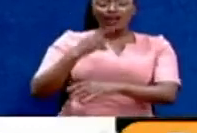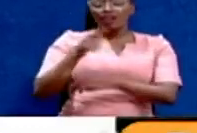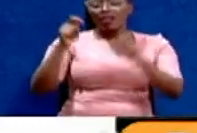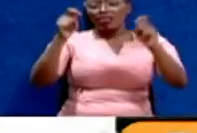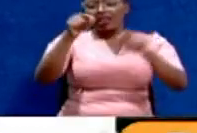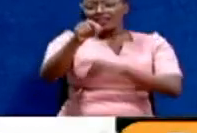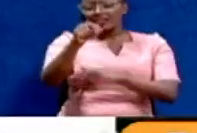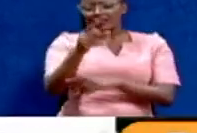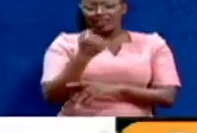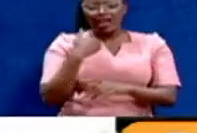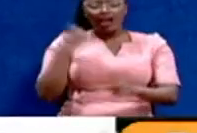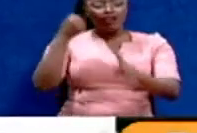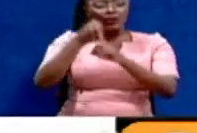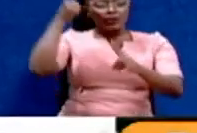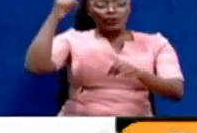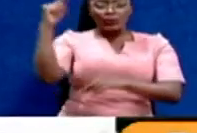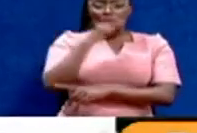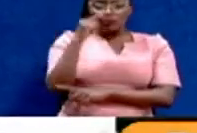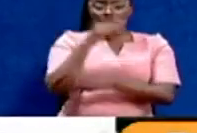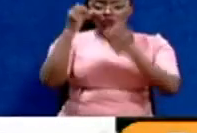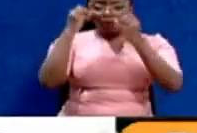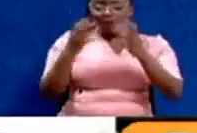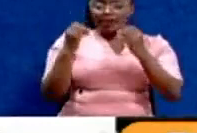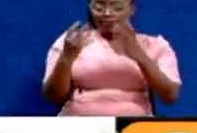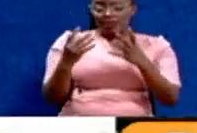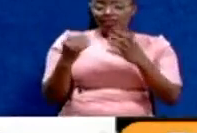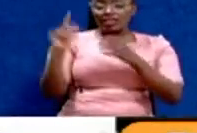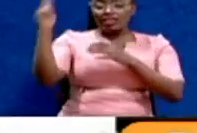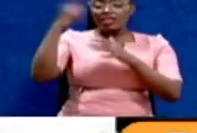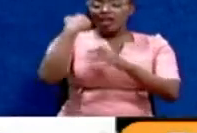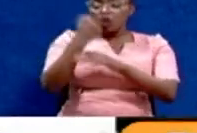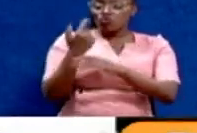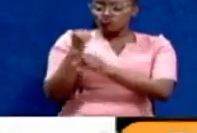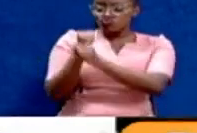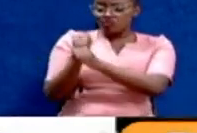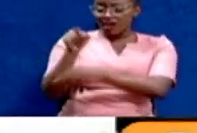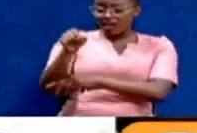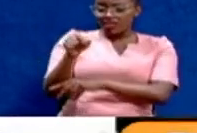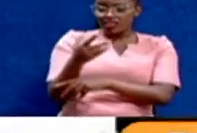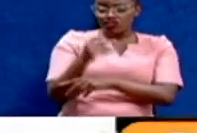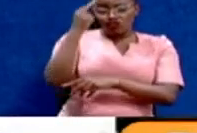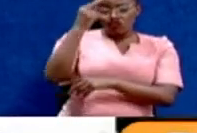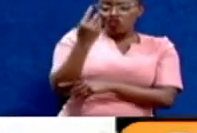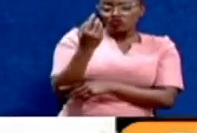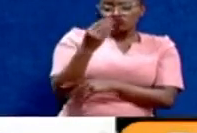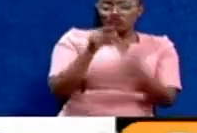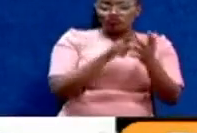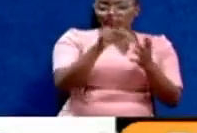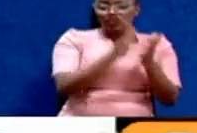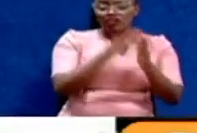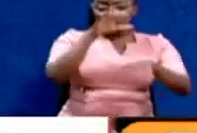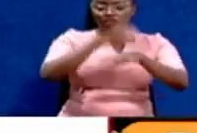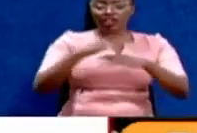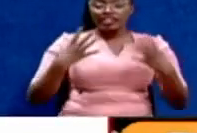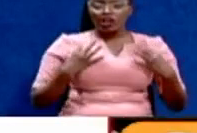ban, noting that it will have a boomerang effect on thousands of low-income Kenyans who depend on the business for both their livelihoods and clothing.